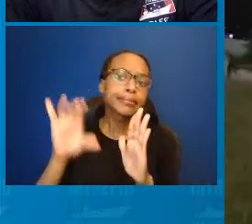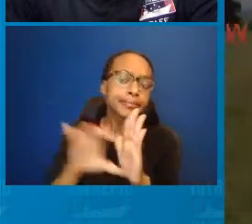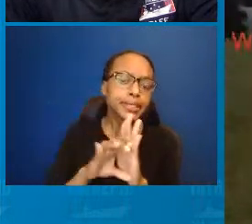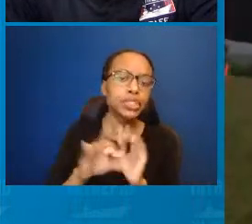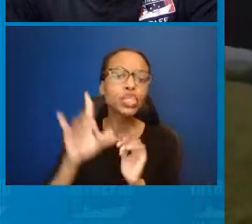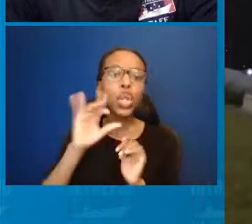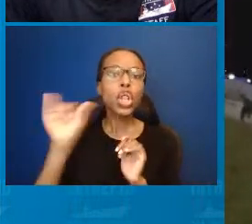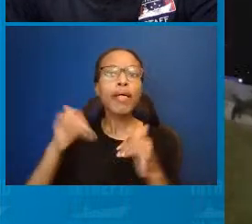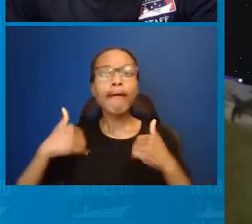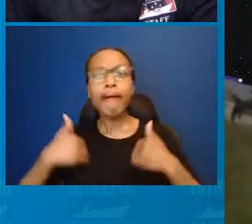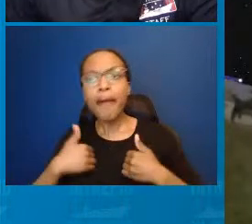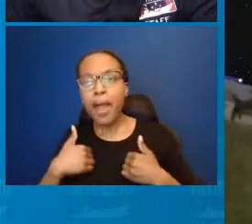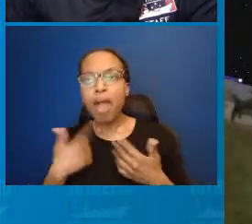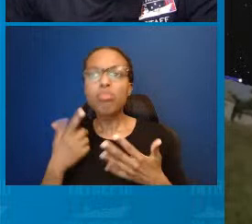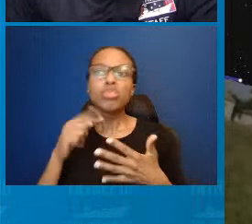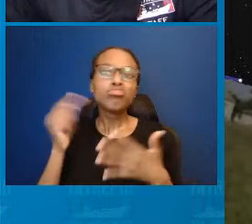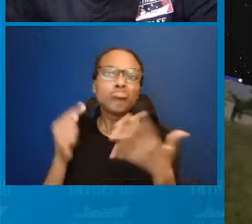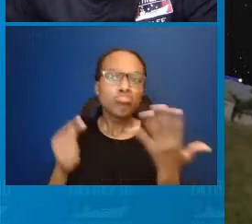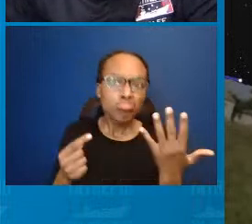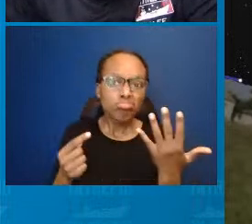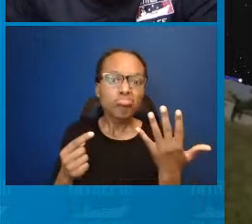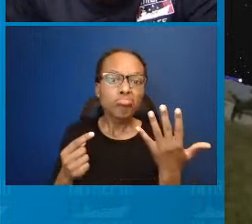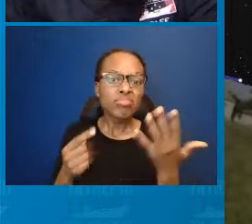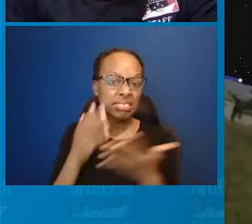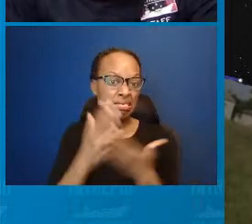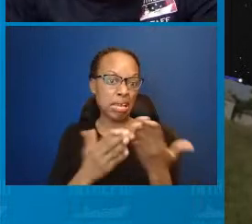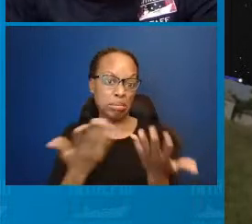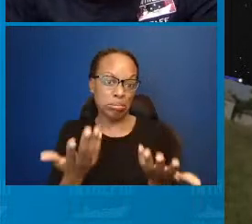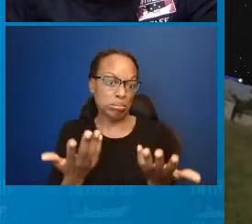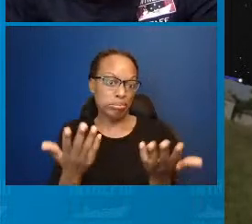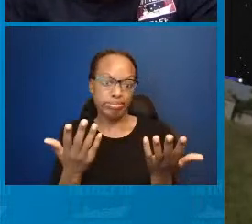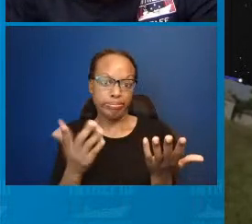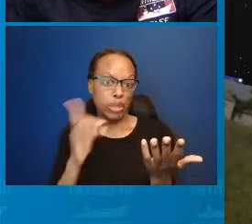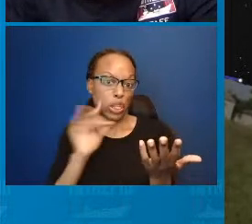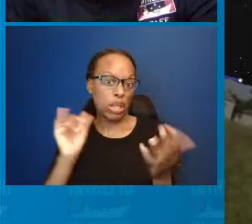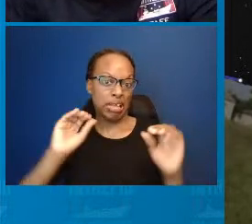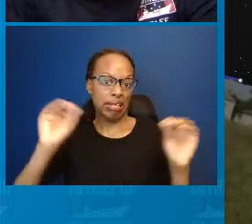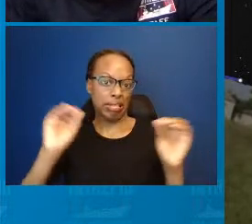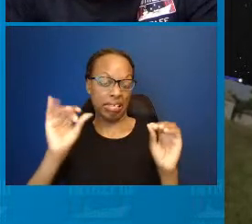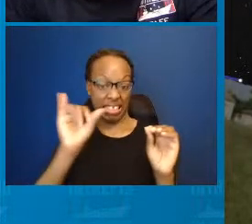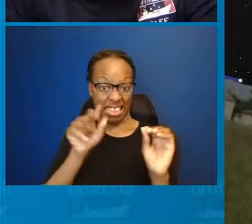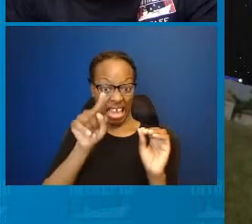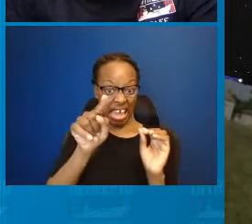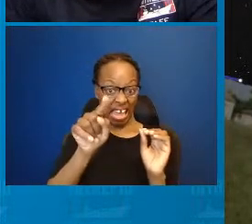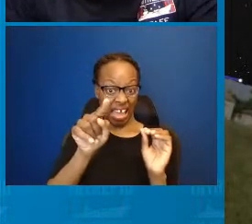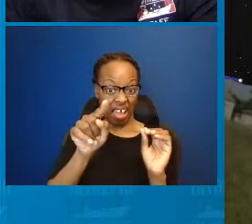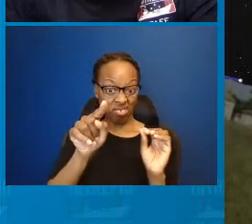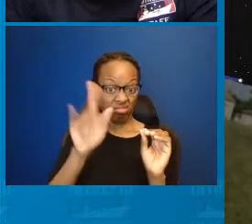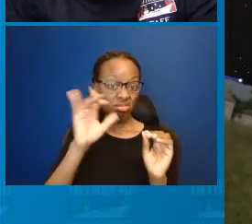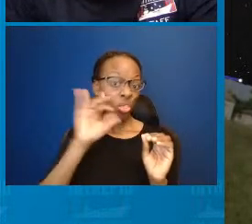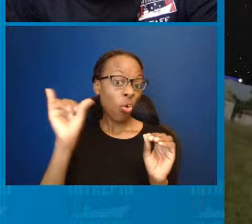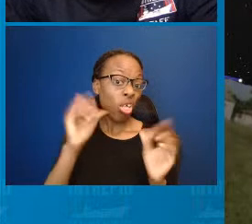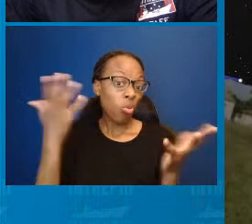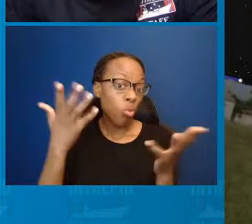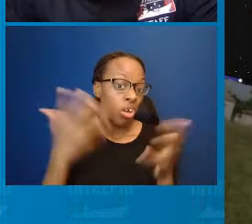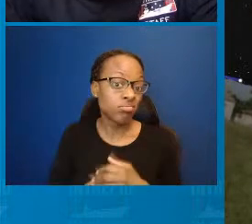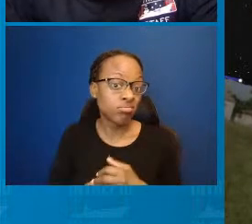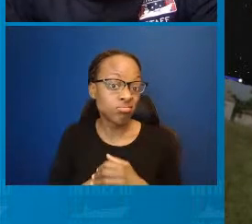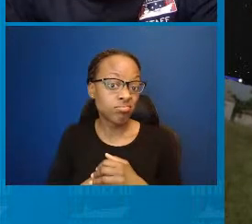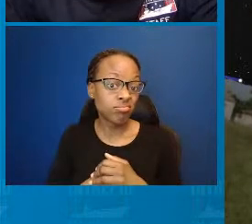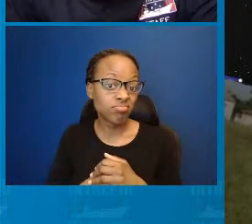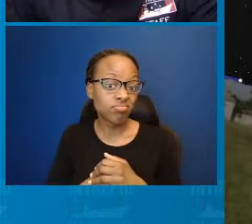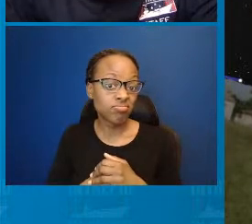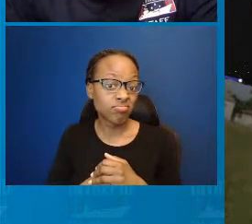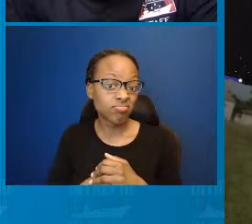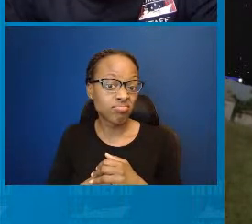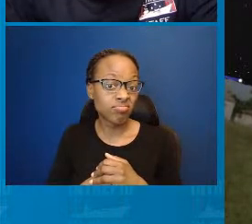anything at all. Like, for instance, this one right here. What does this one look like? Right? This